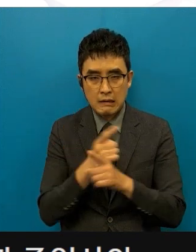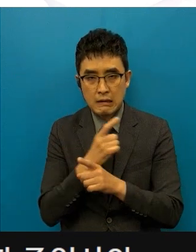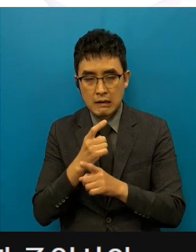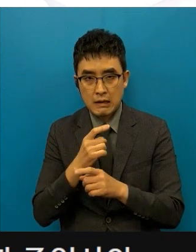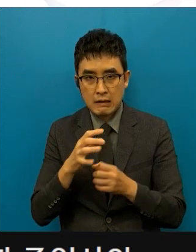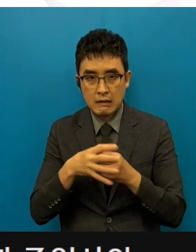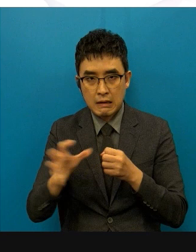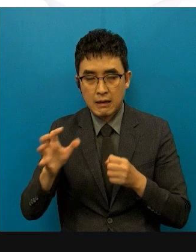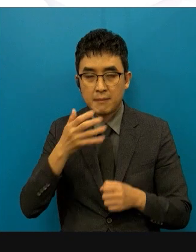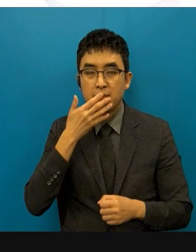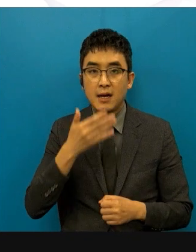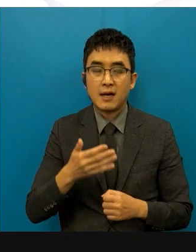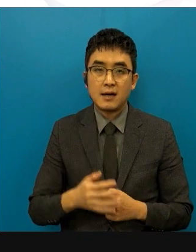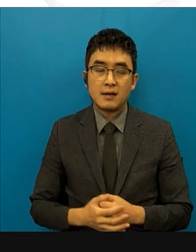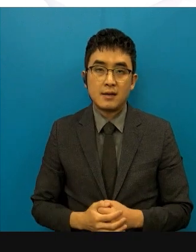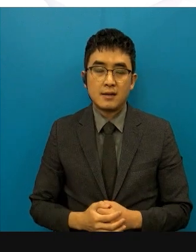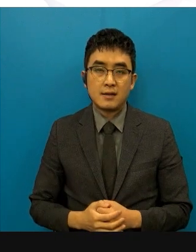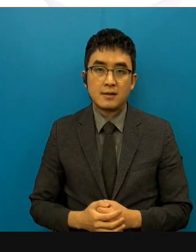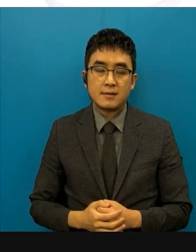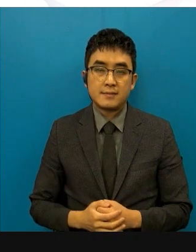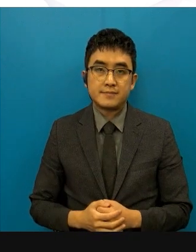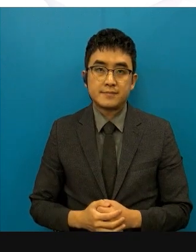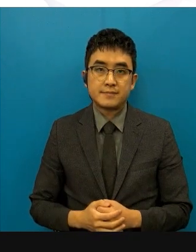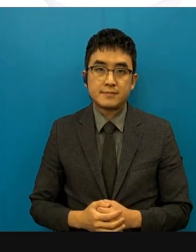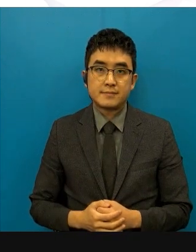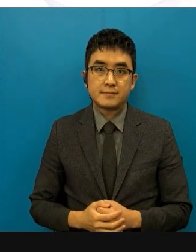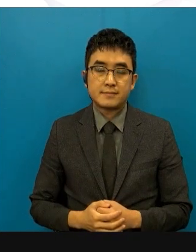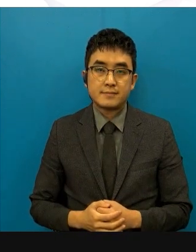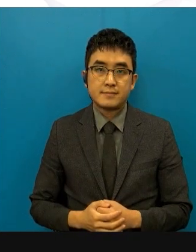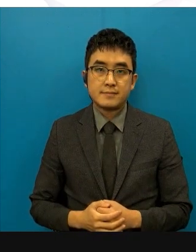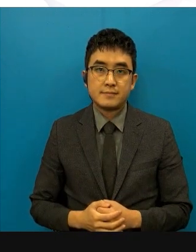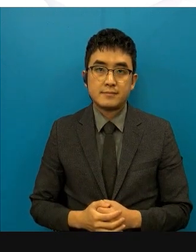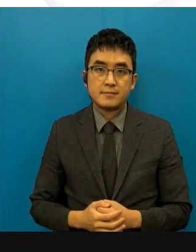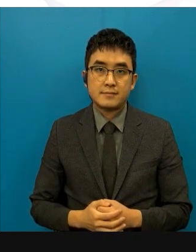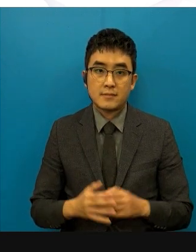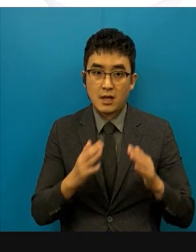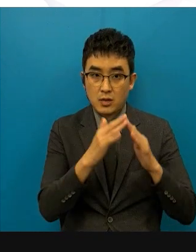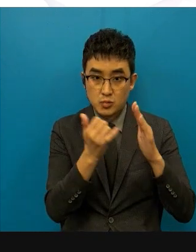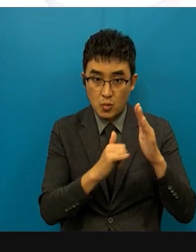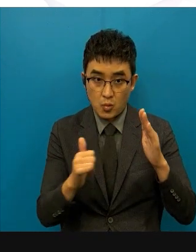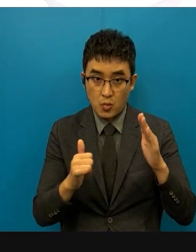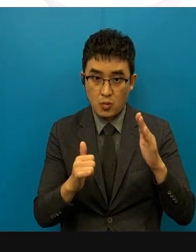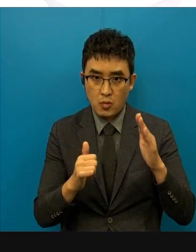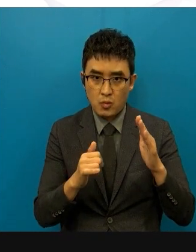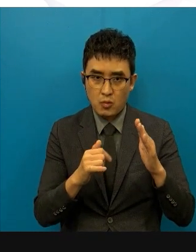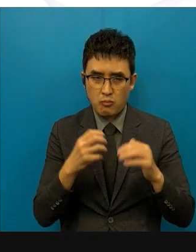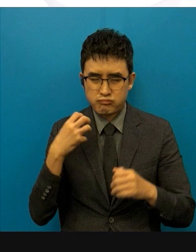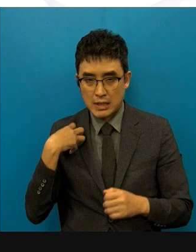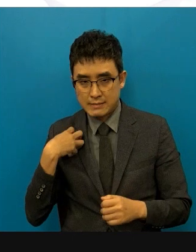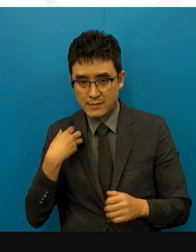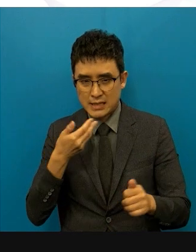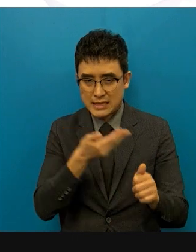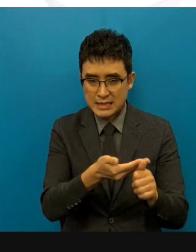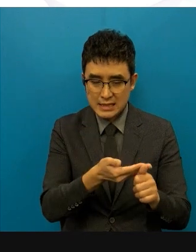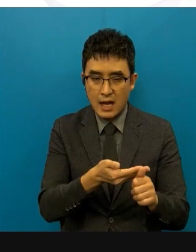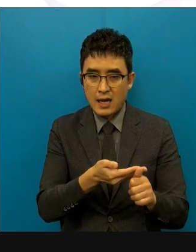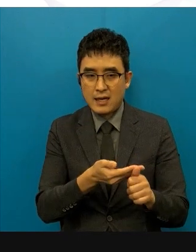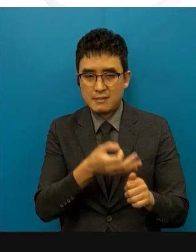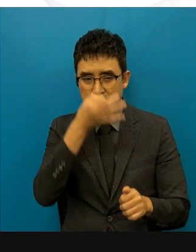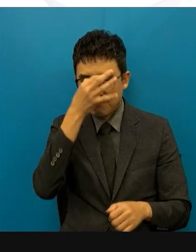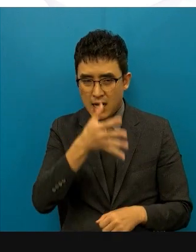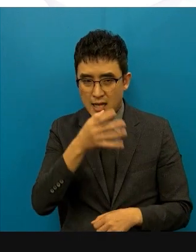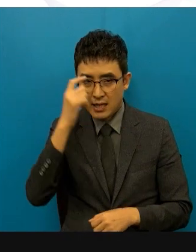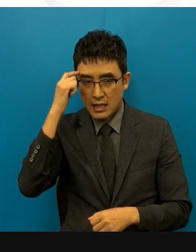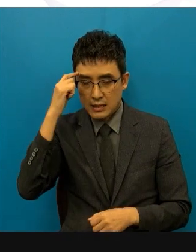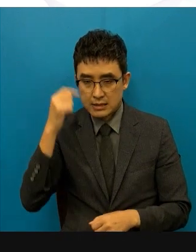as an important characteristic of good death in Korean societies. Choosing a death in order